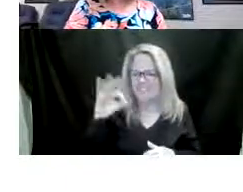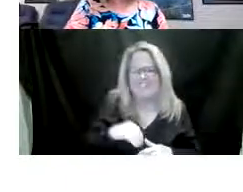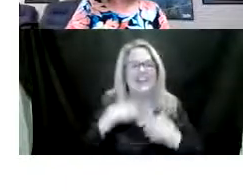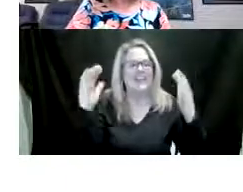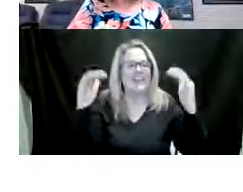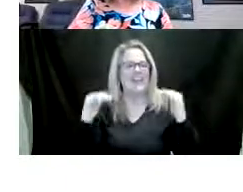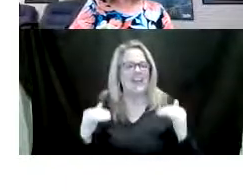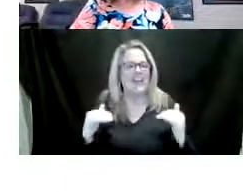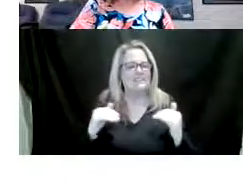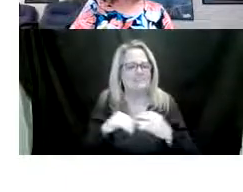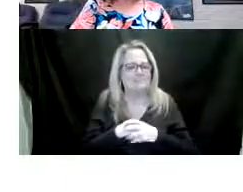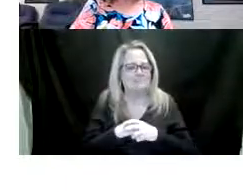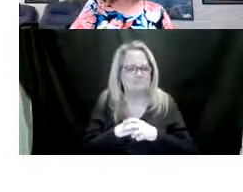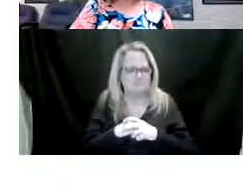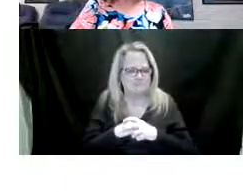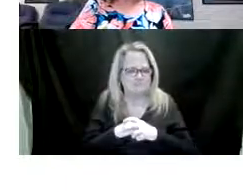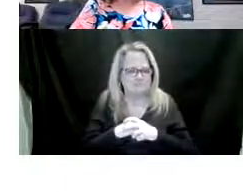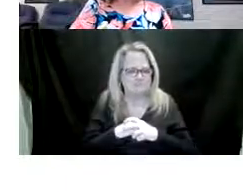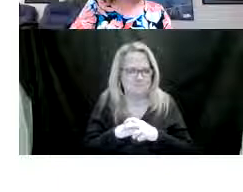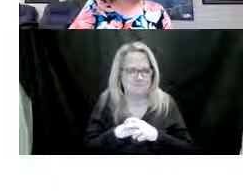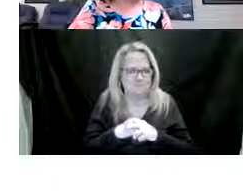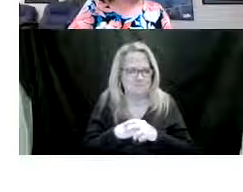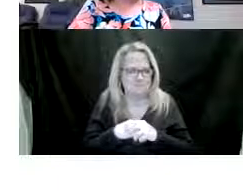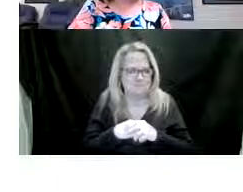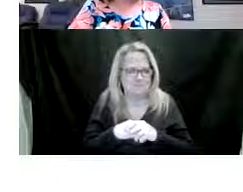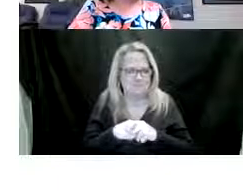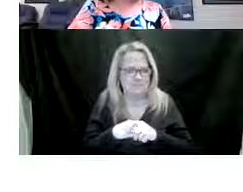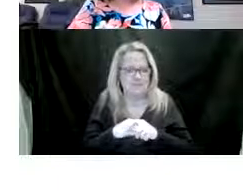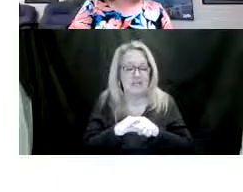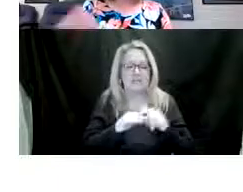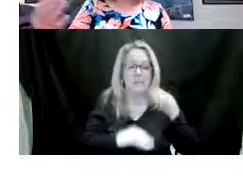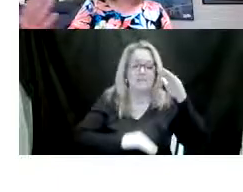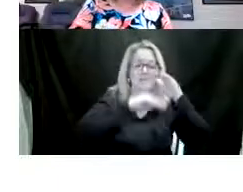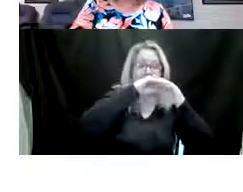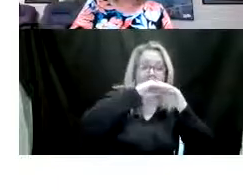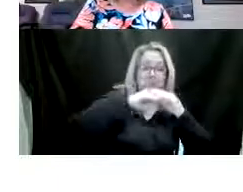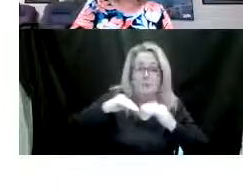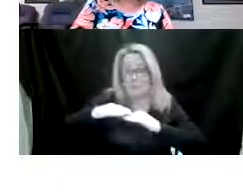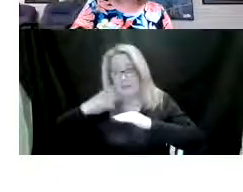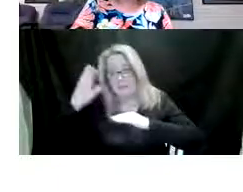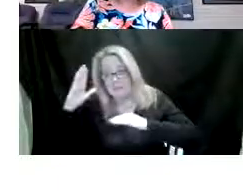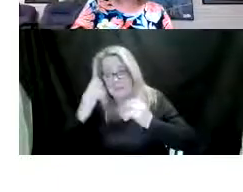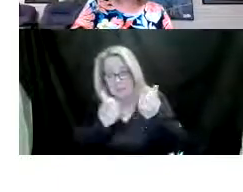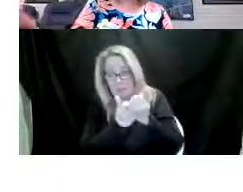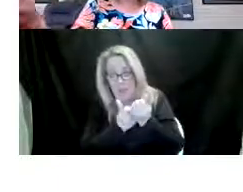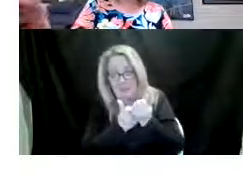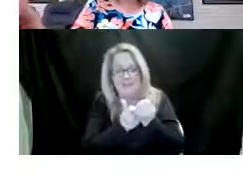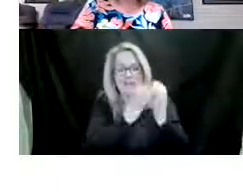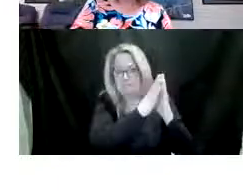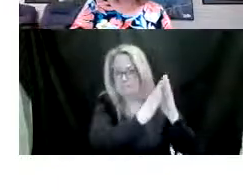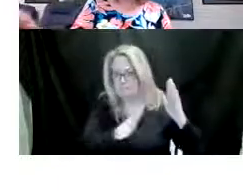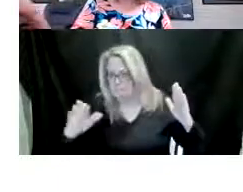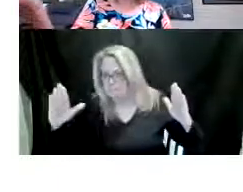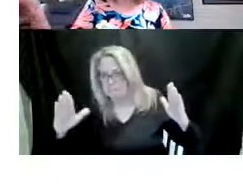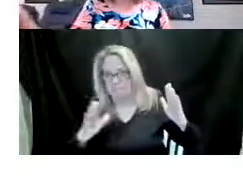next point here is maximal to minimal physical support. Just like what was talked about as far as